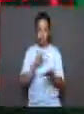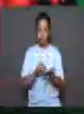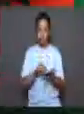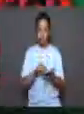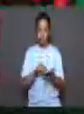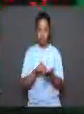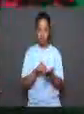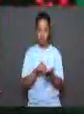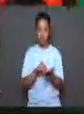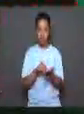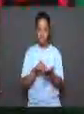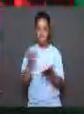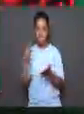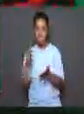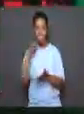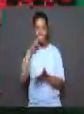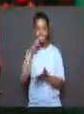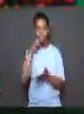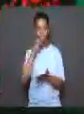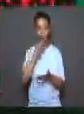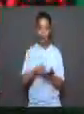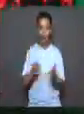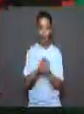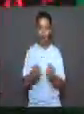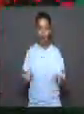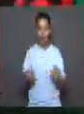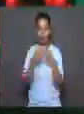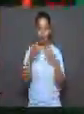will collide with an enzyme molecule.